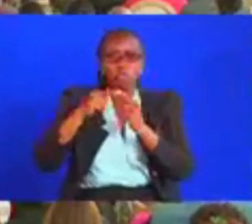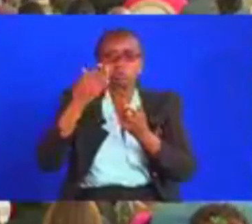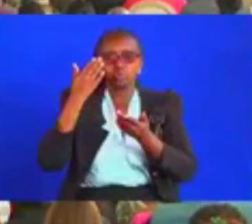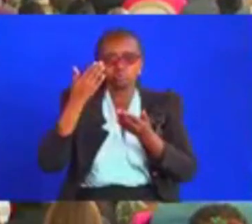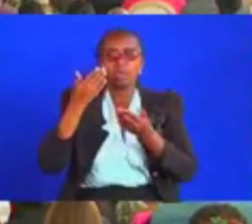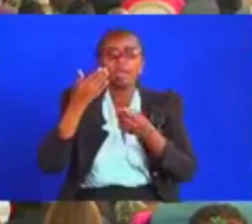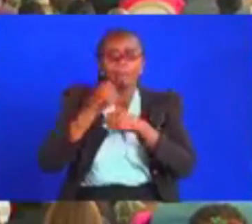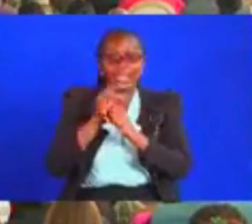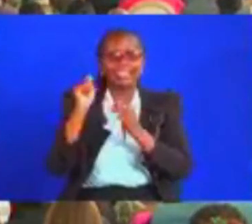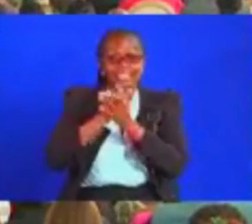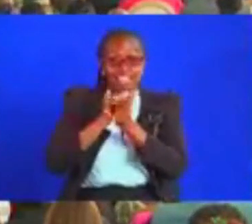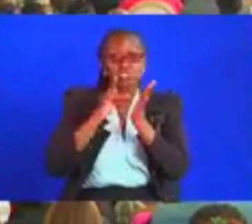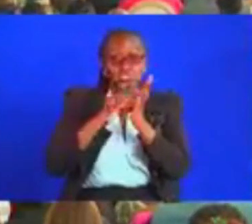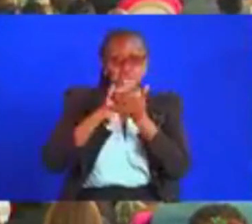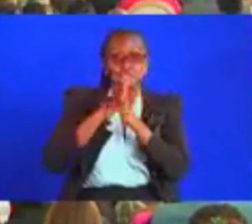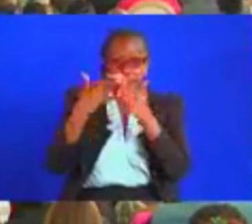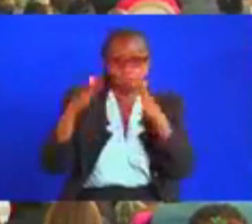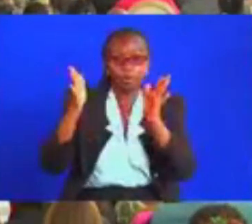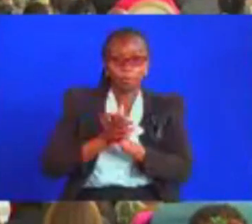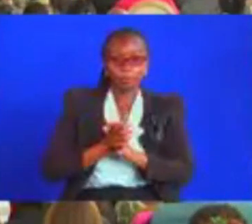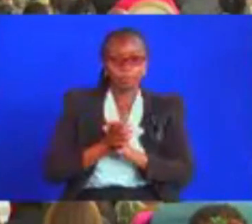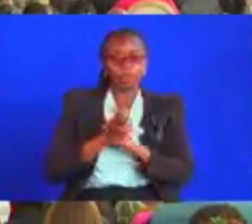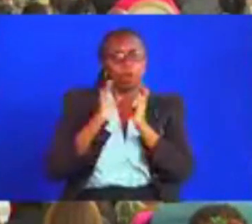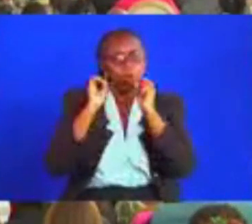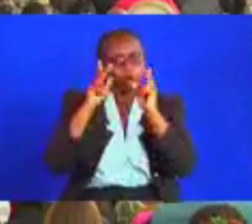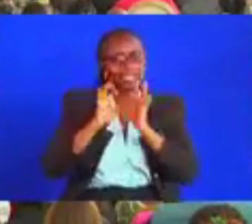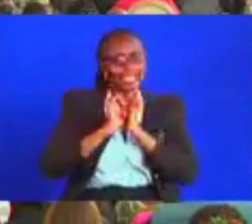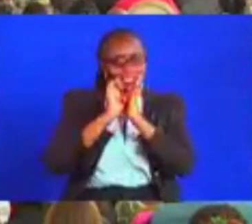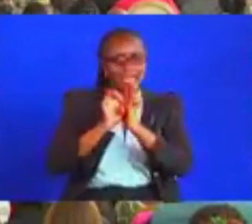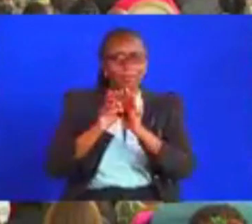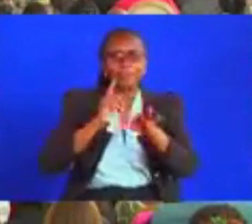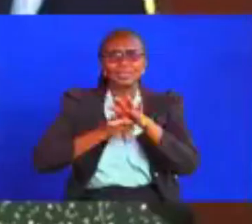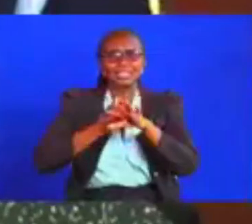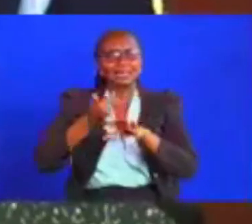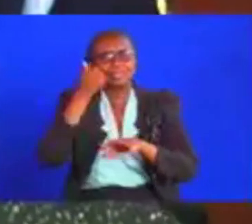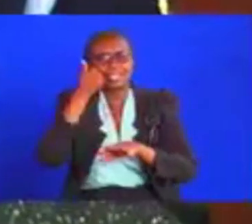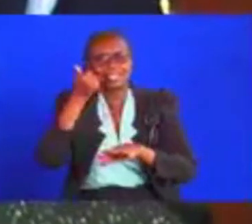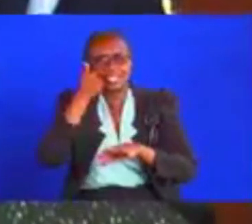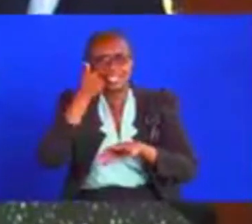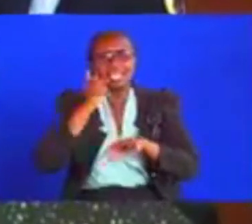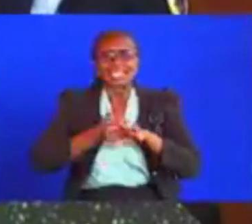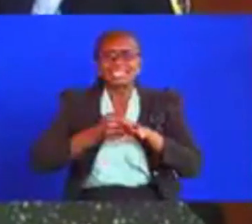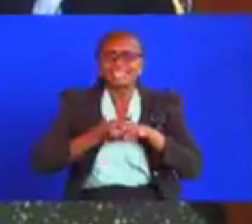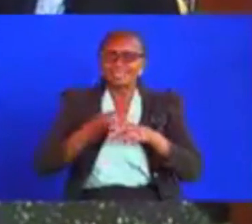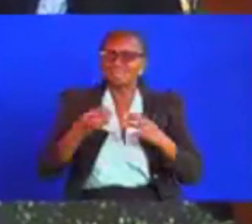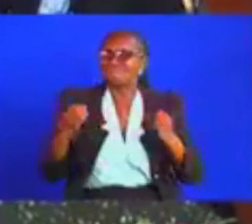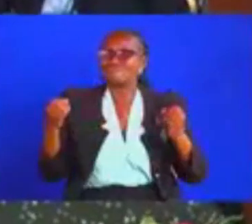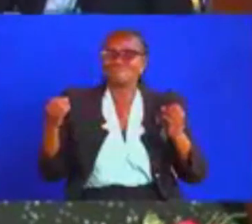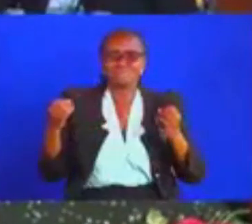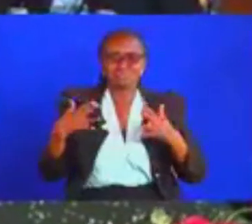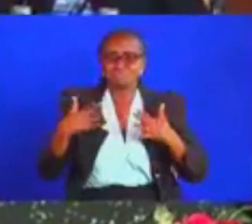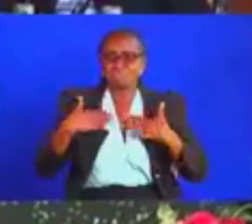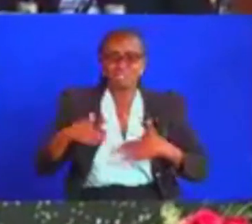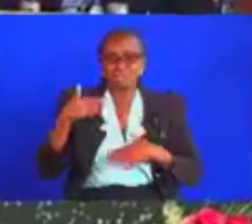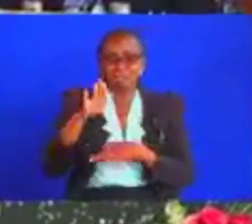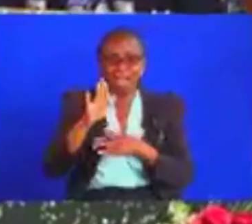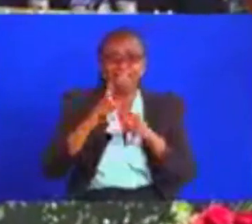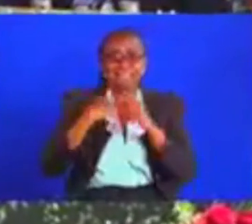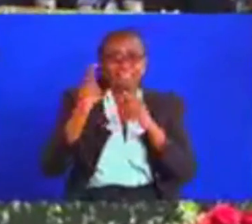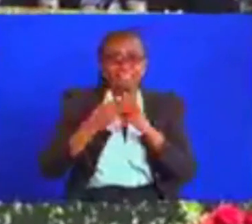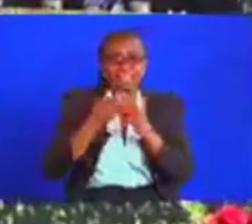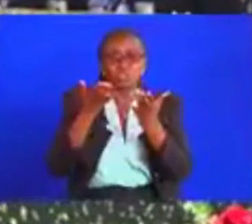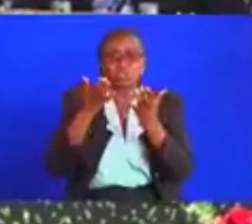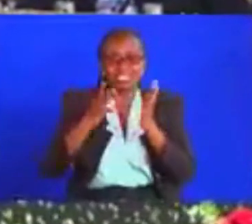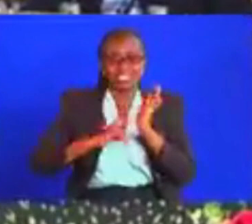to be open. For instance, when sickness plagues your body, you need the revelation of